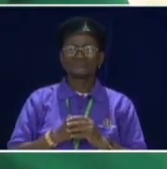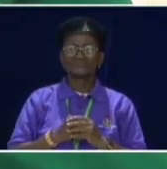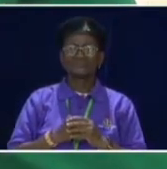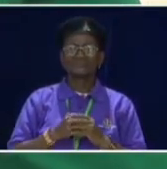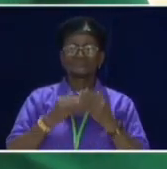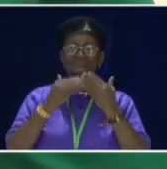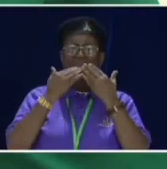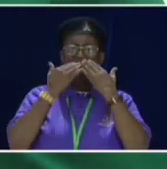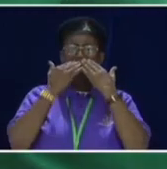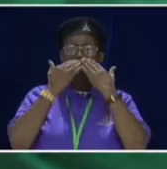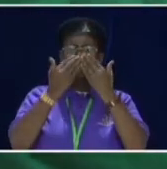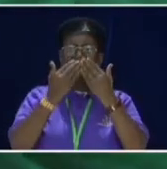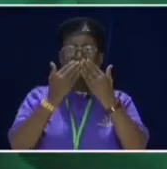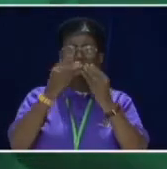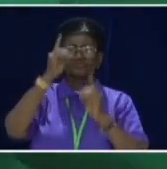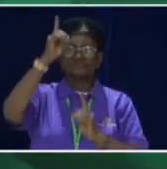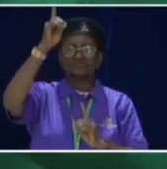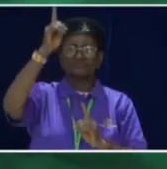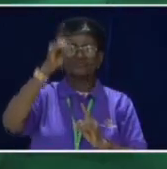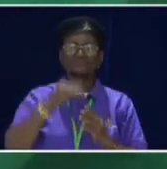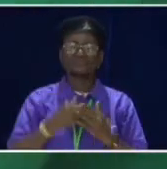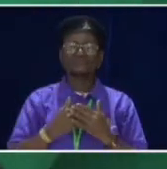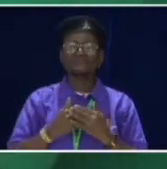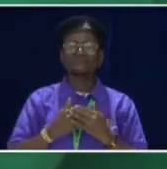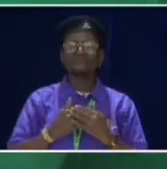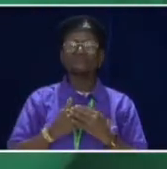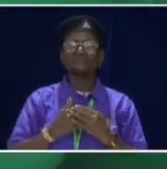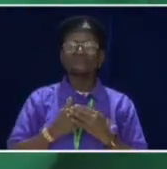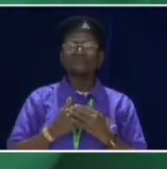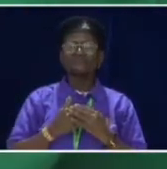Thank you.